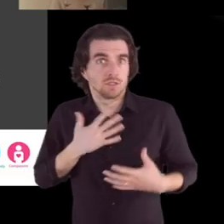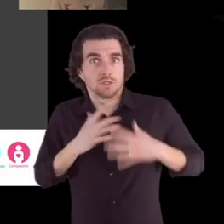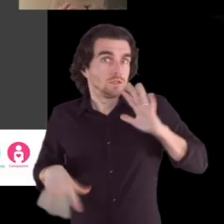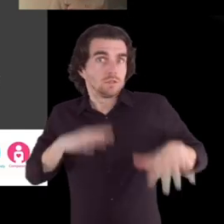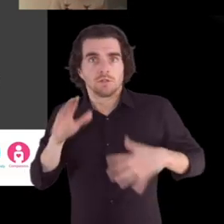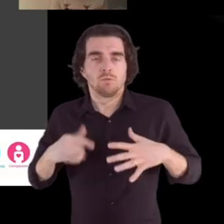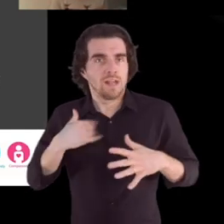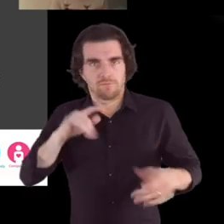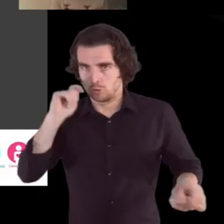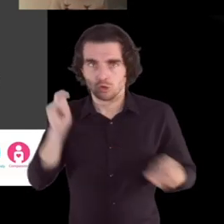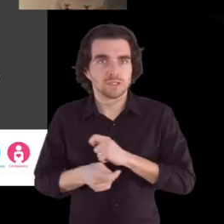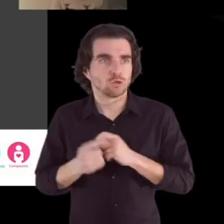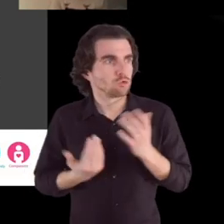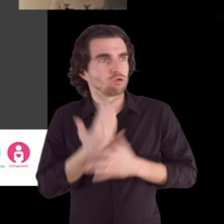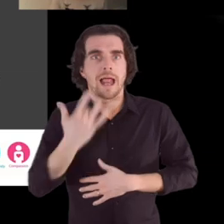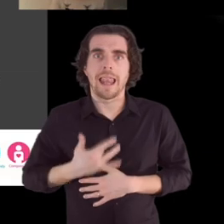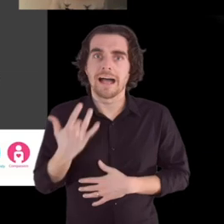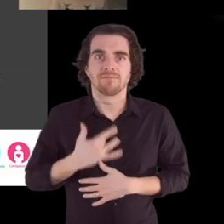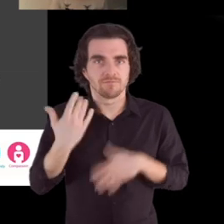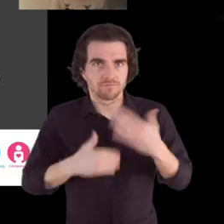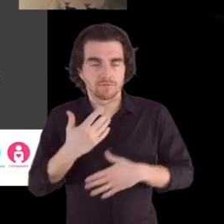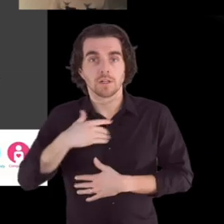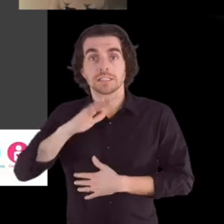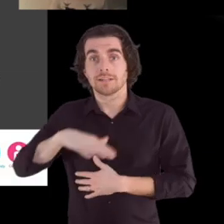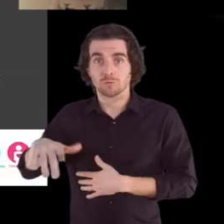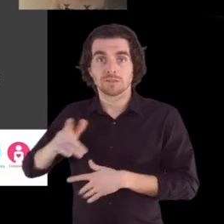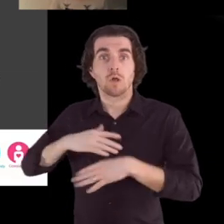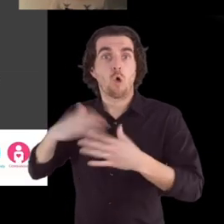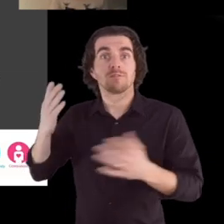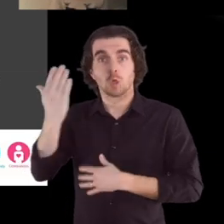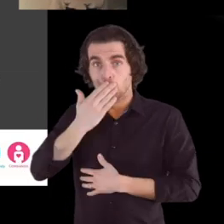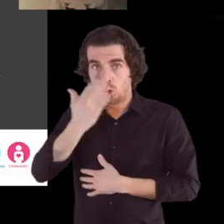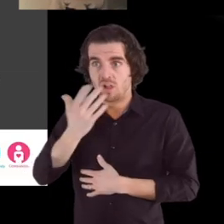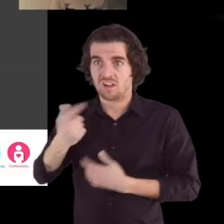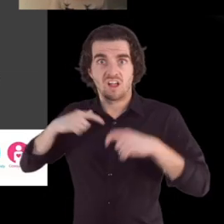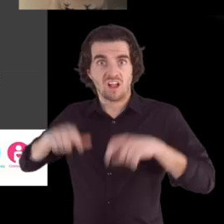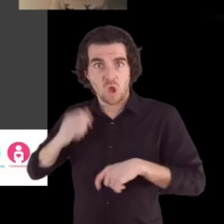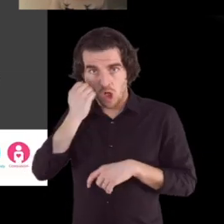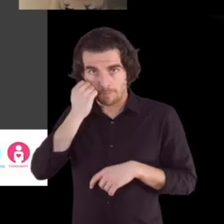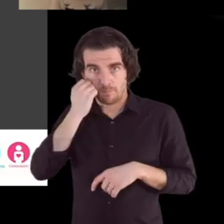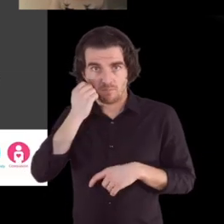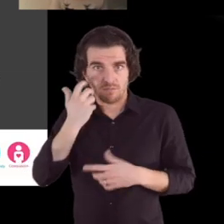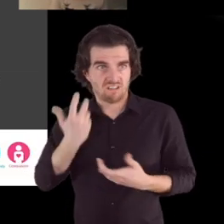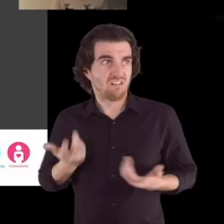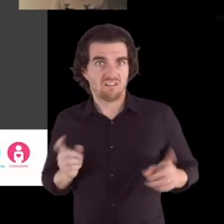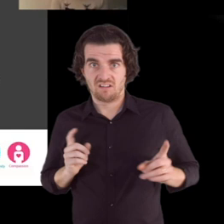just having to adapt to a completely new way of life. And our children were off school and we were all at home, and